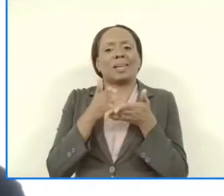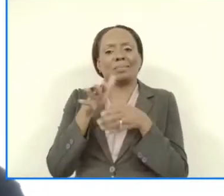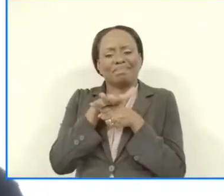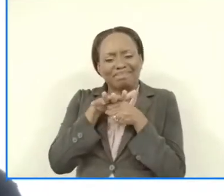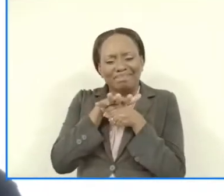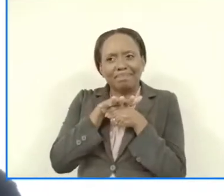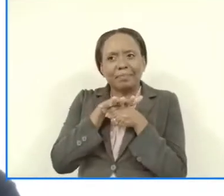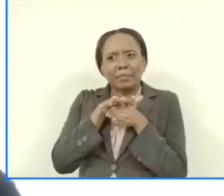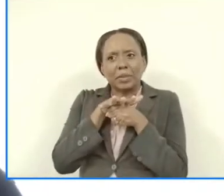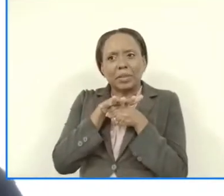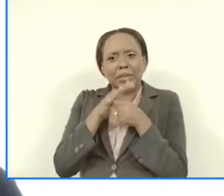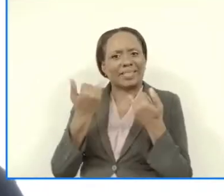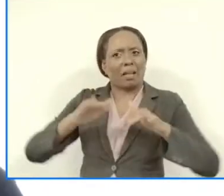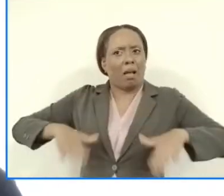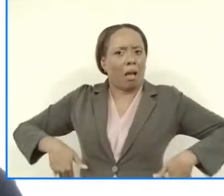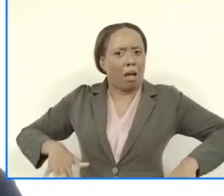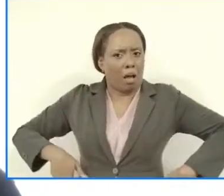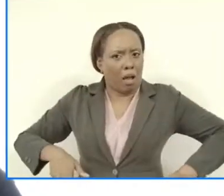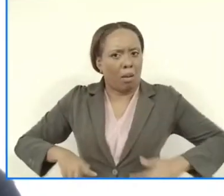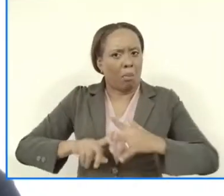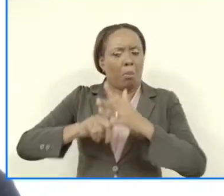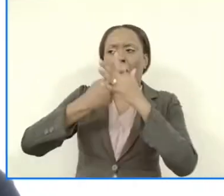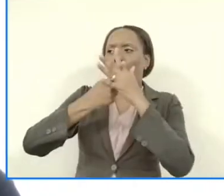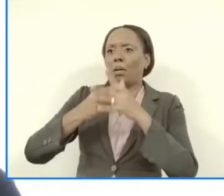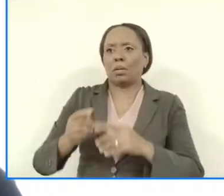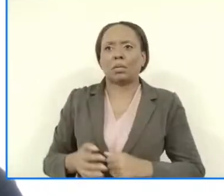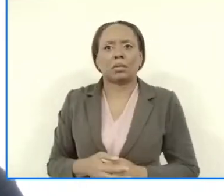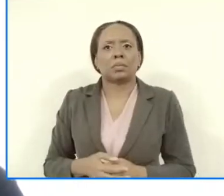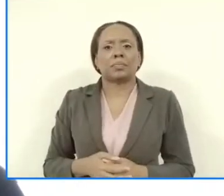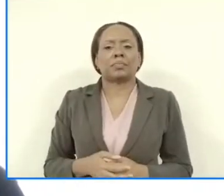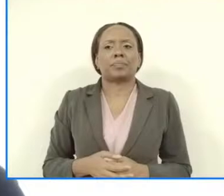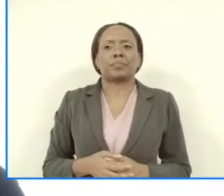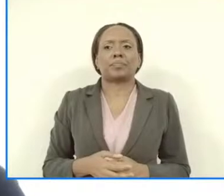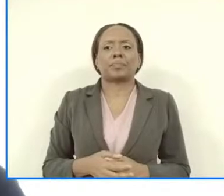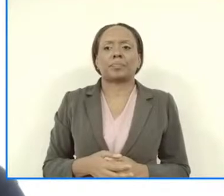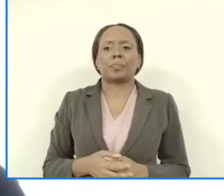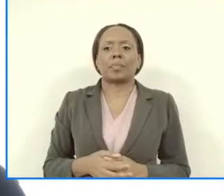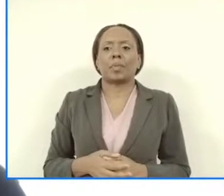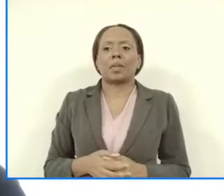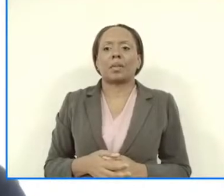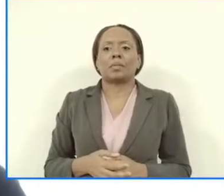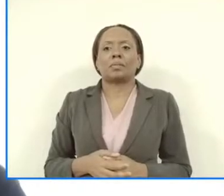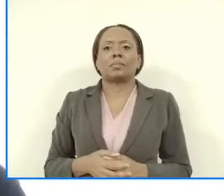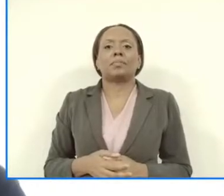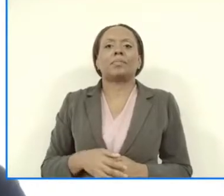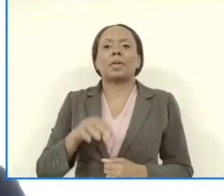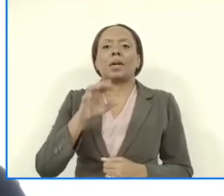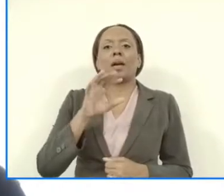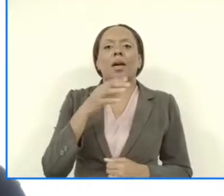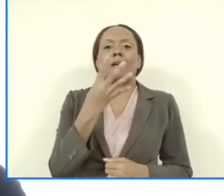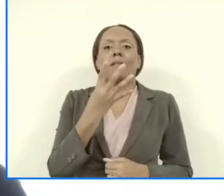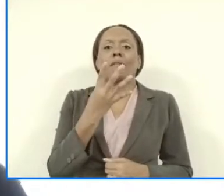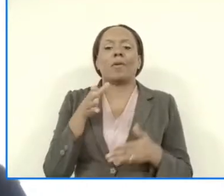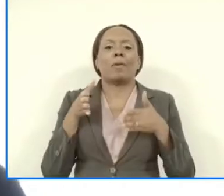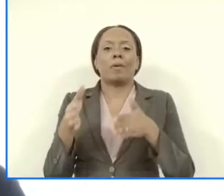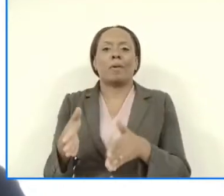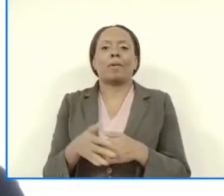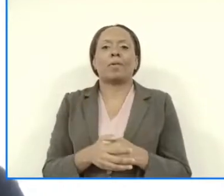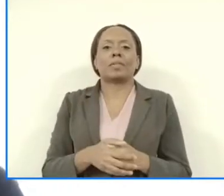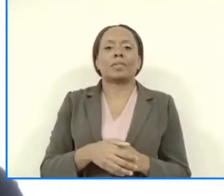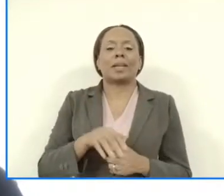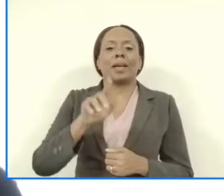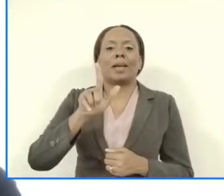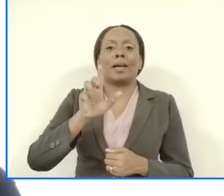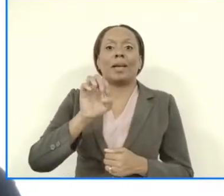are to be restored. Dukes to Buckley feeder, there's Redland, Macaroni Village, Four Roads, Lemon Arbor,